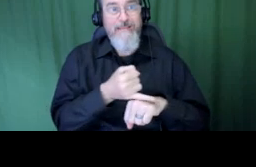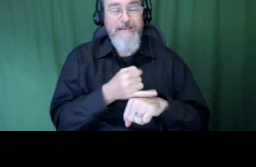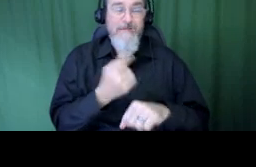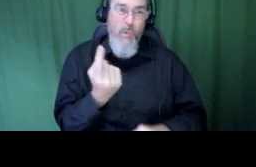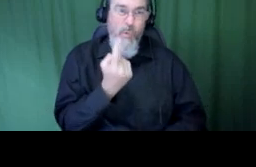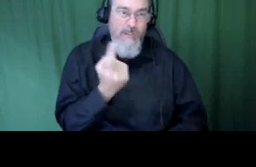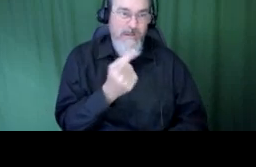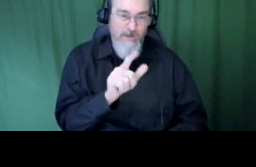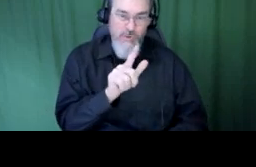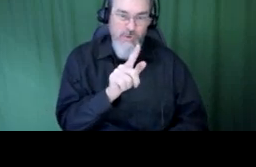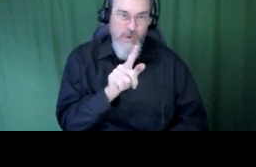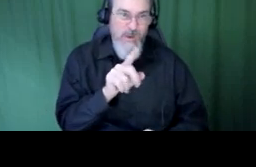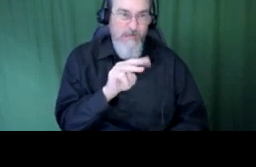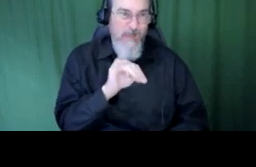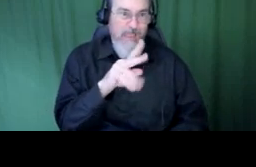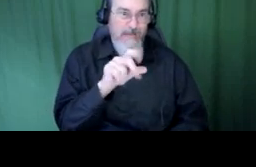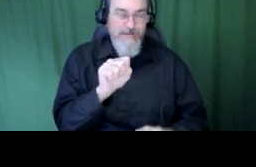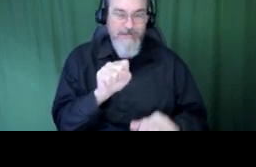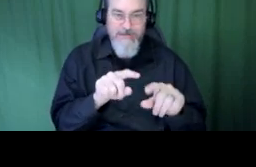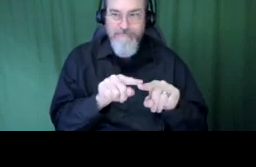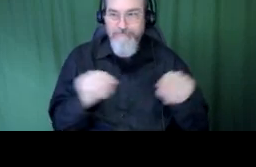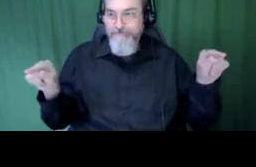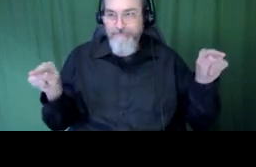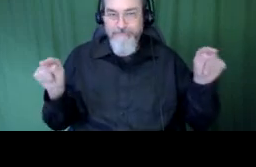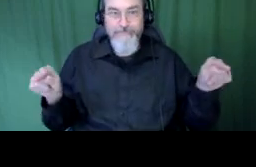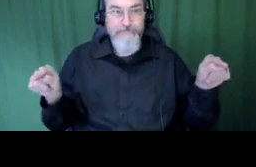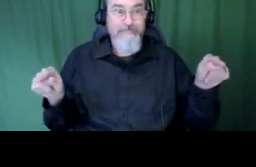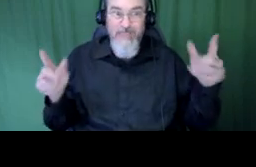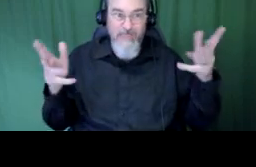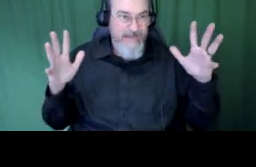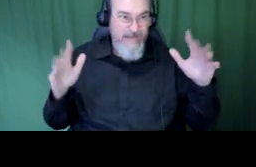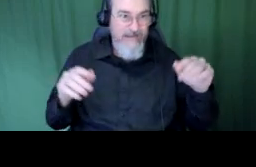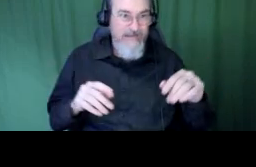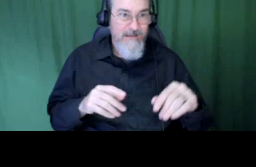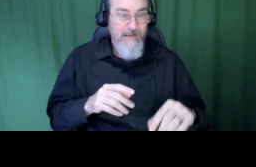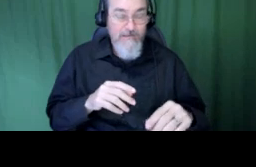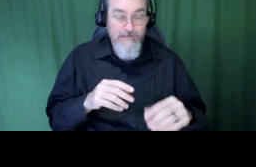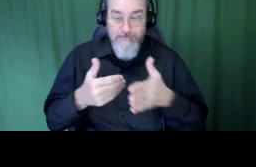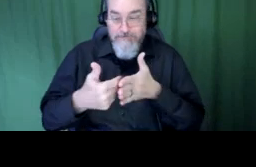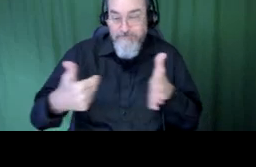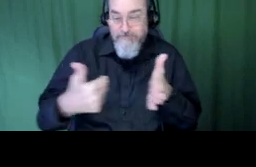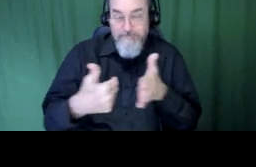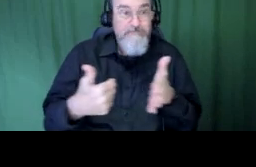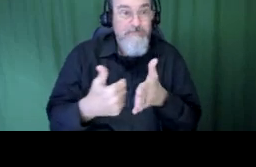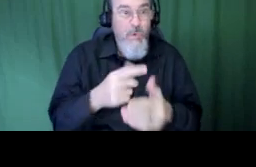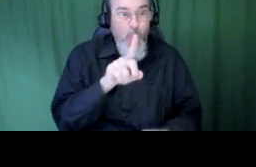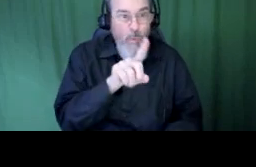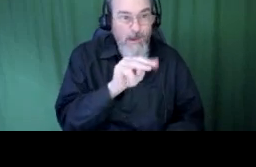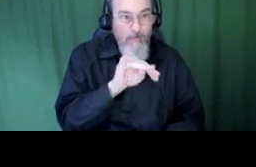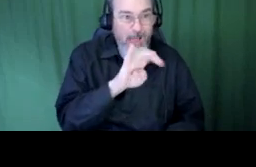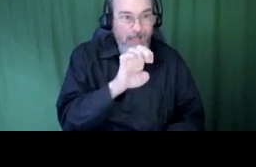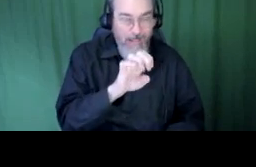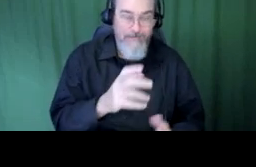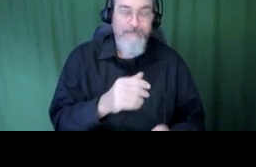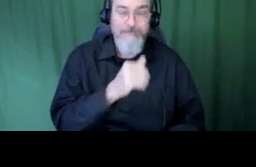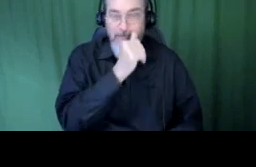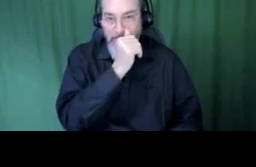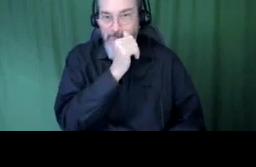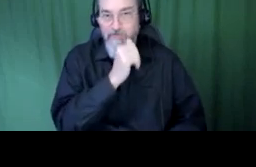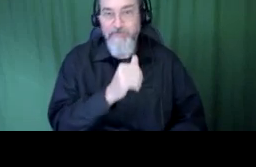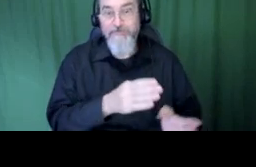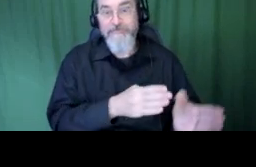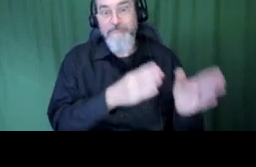tip to tip, east to west, and not more than a mile wide at its widest. And then next to Tutuila is the